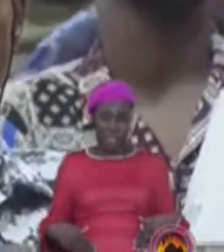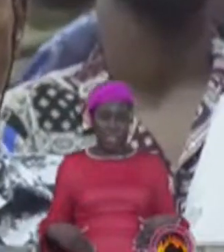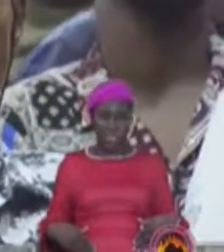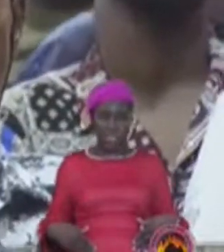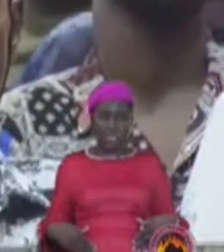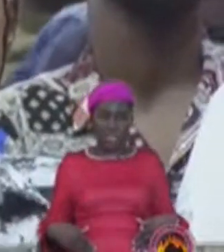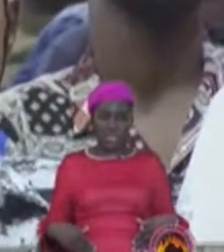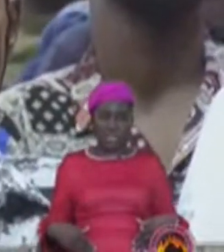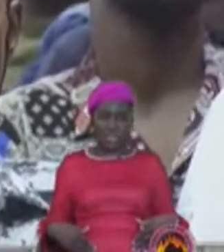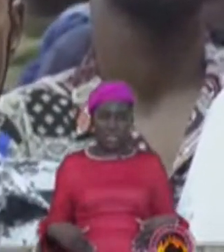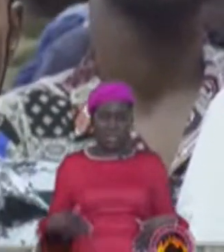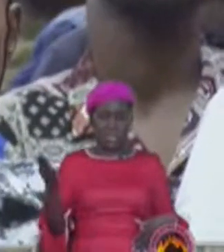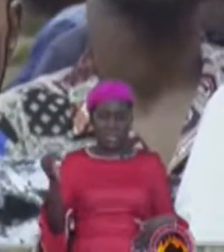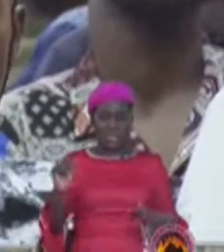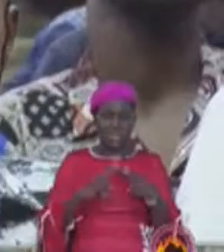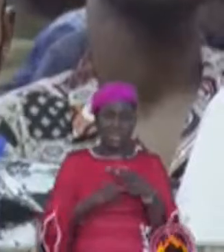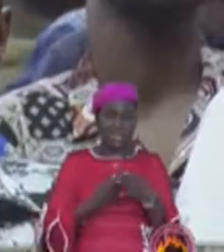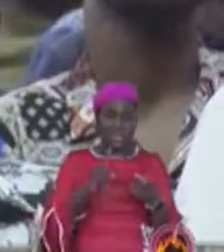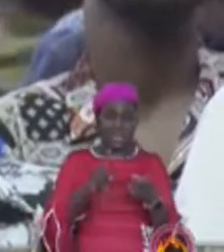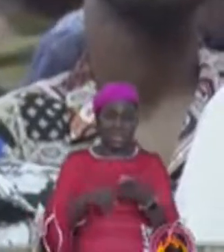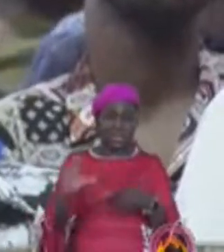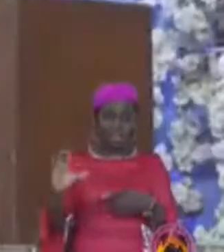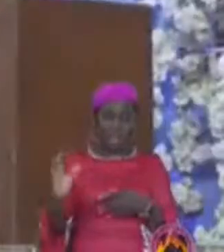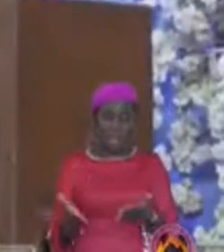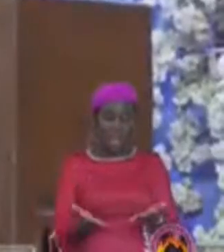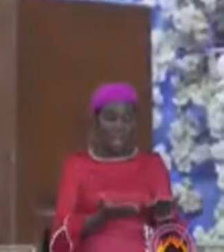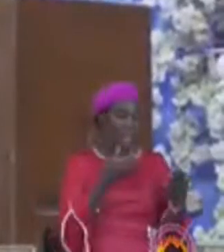They began to take her from place to place. This was